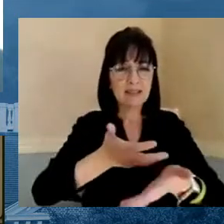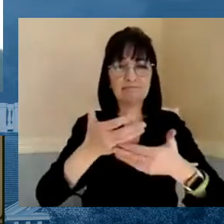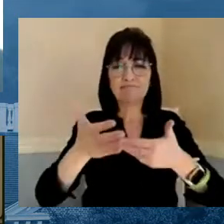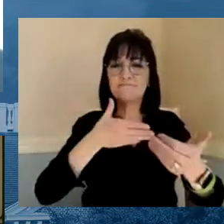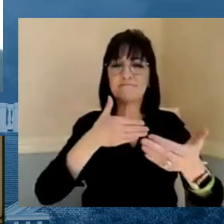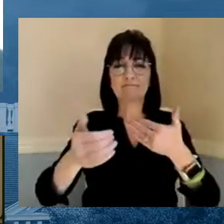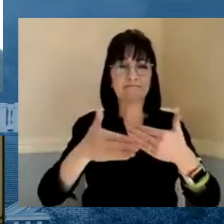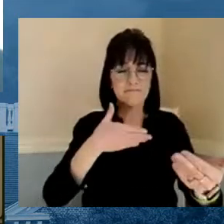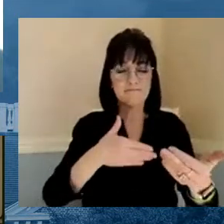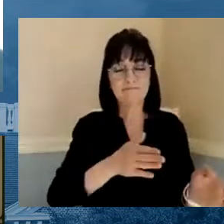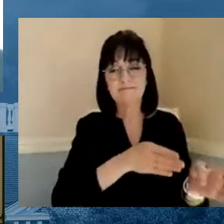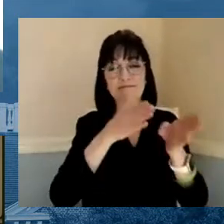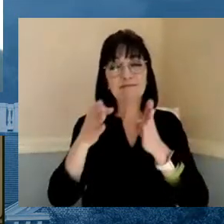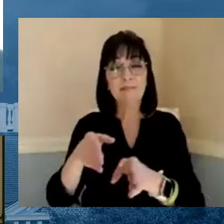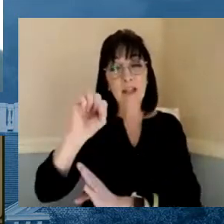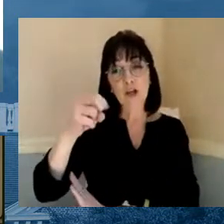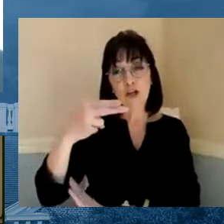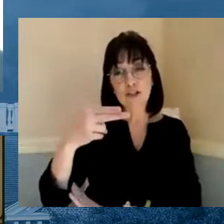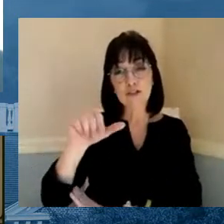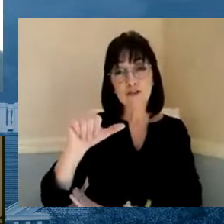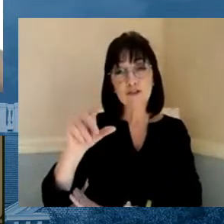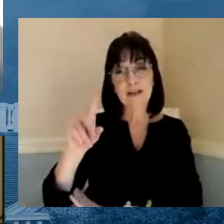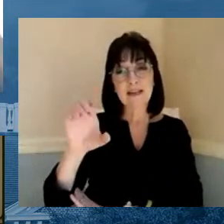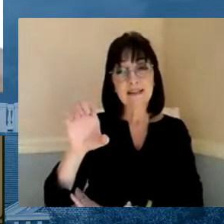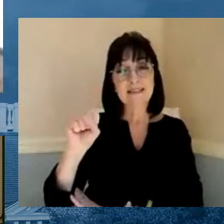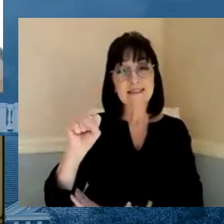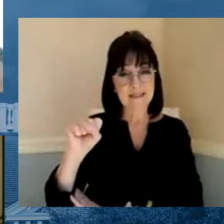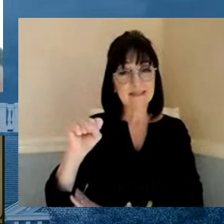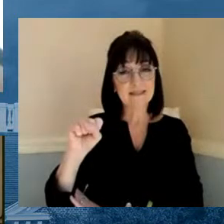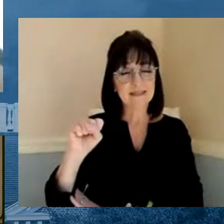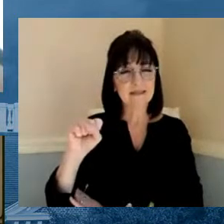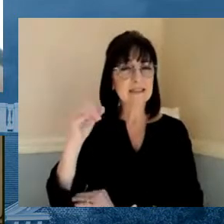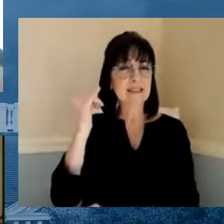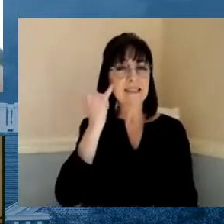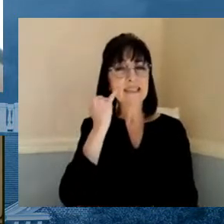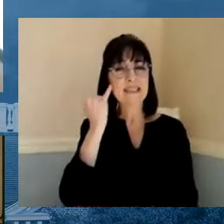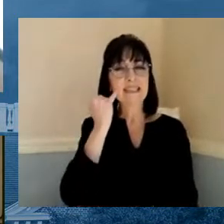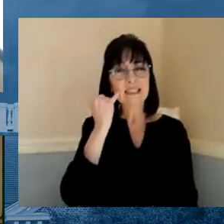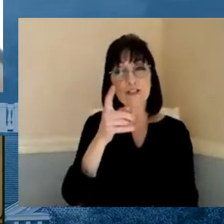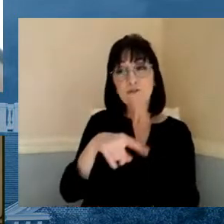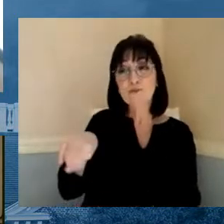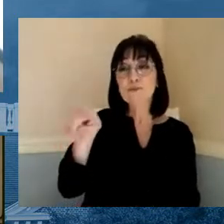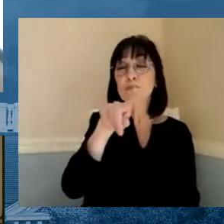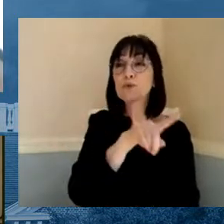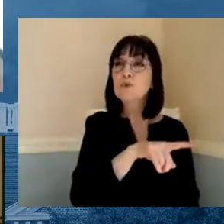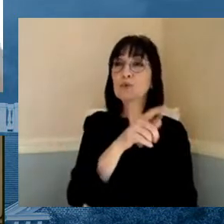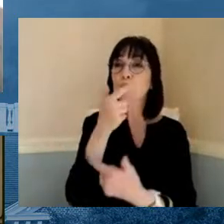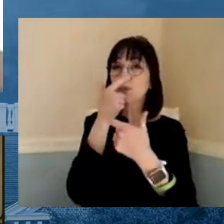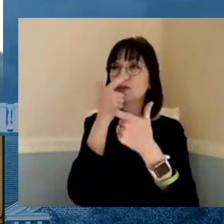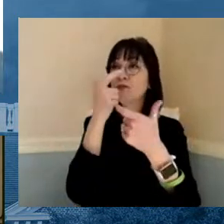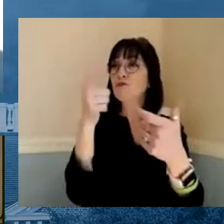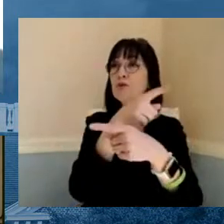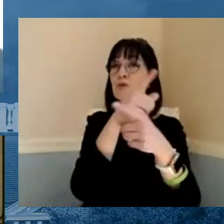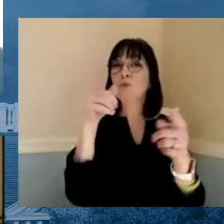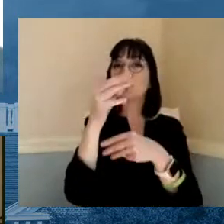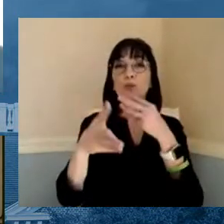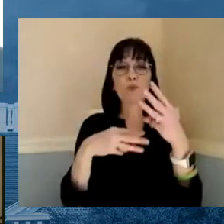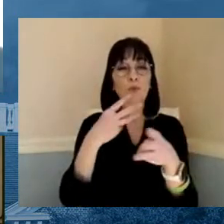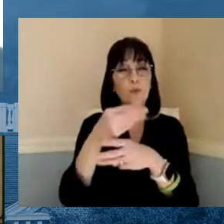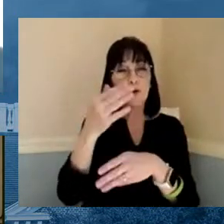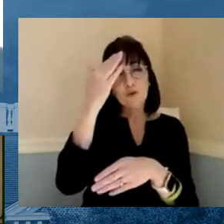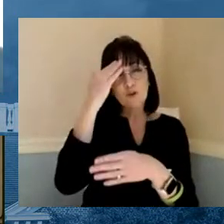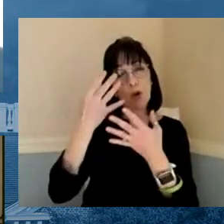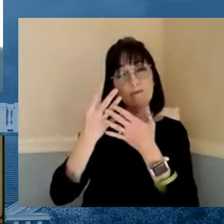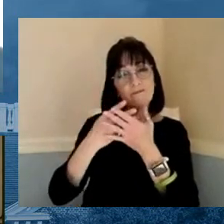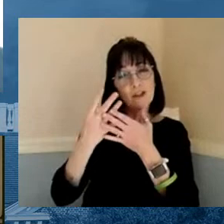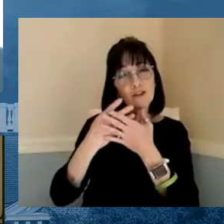Shades. Imagine viewing the world through Instagram filters. We all use filters to kind of change our